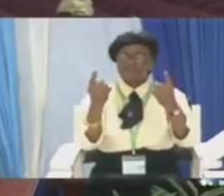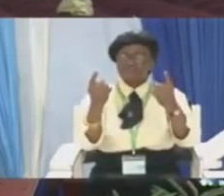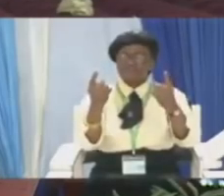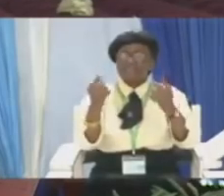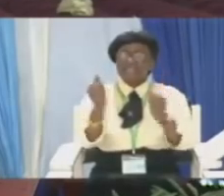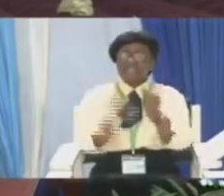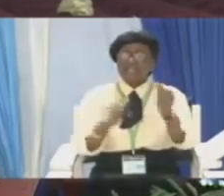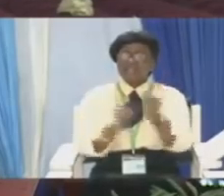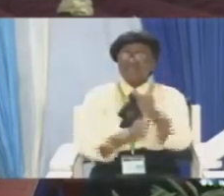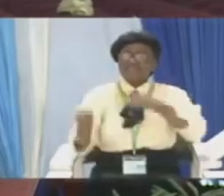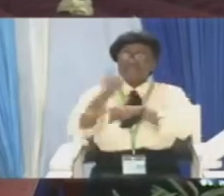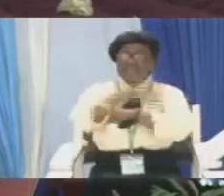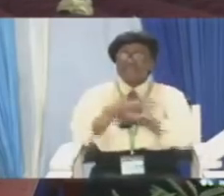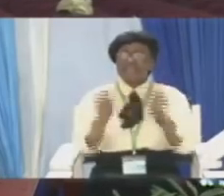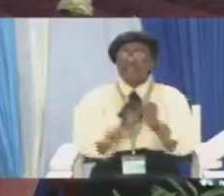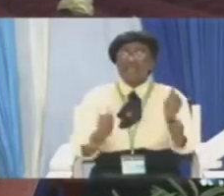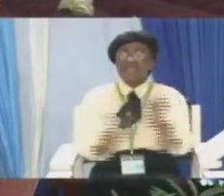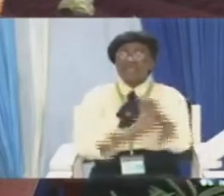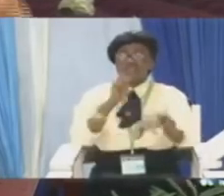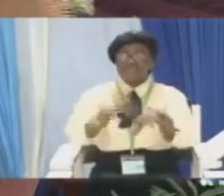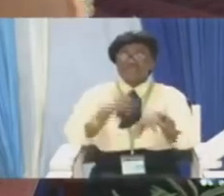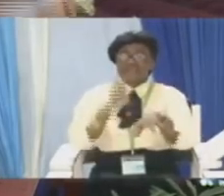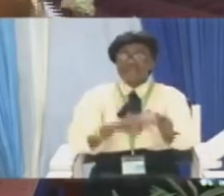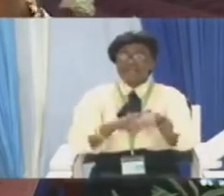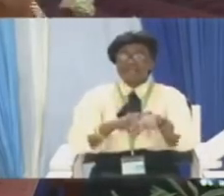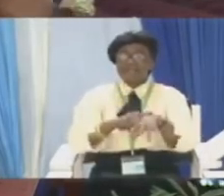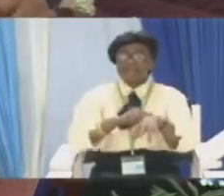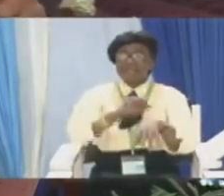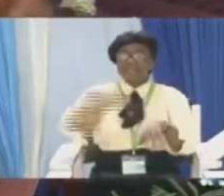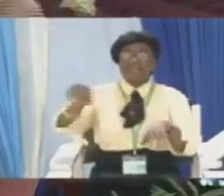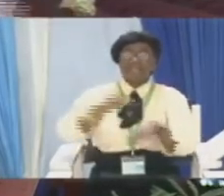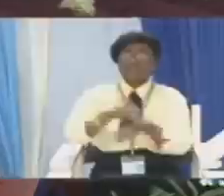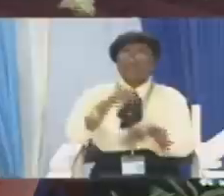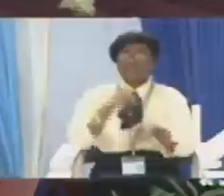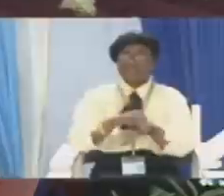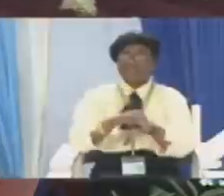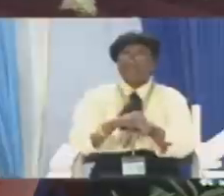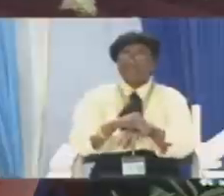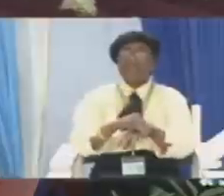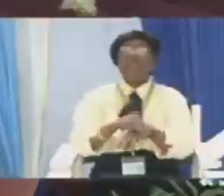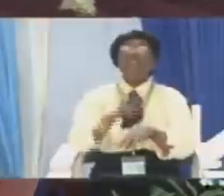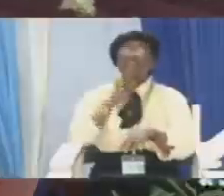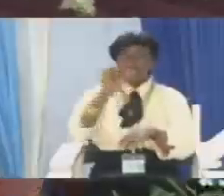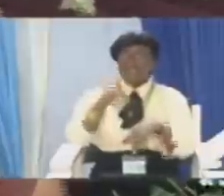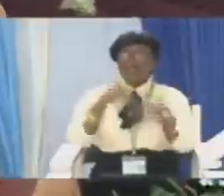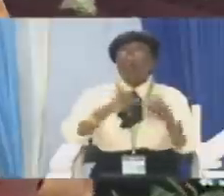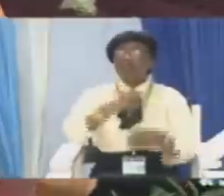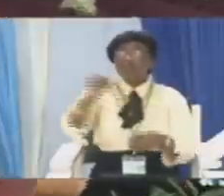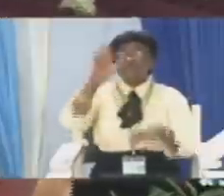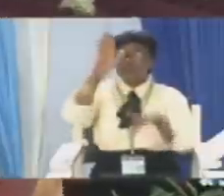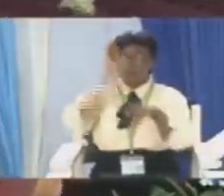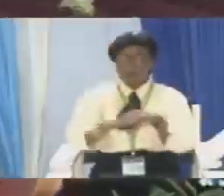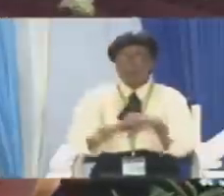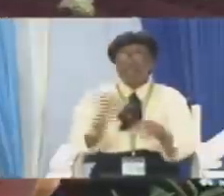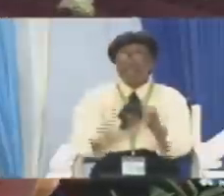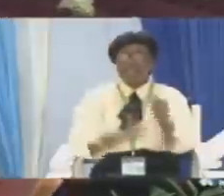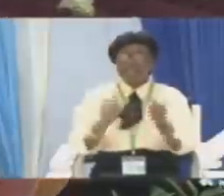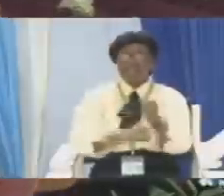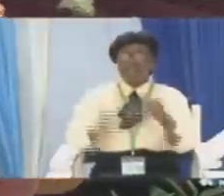Every day, every time, a message at least is going on. Every